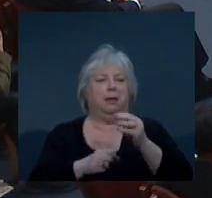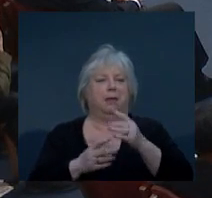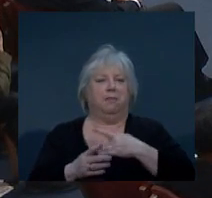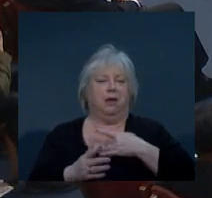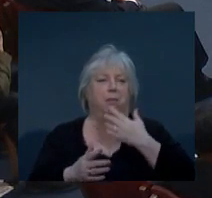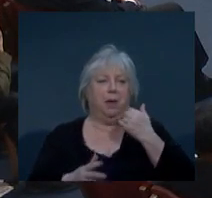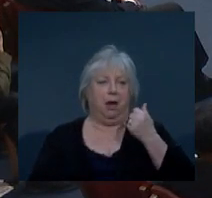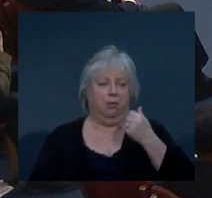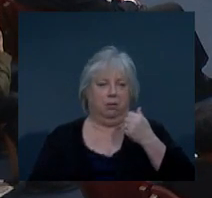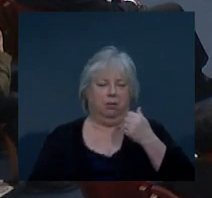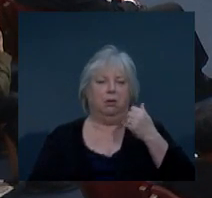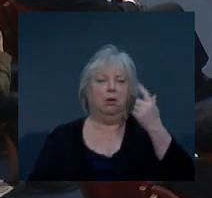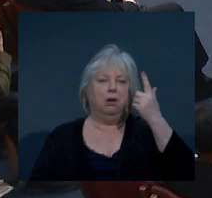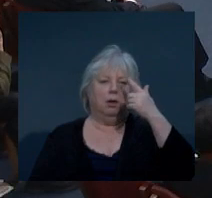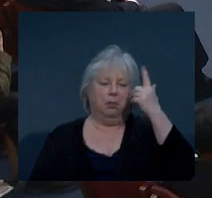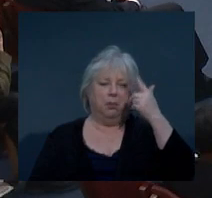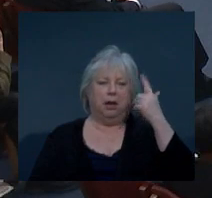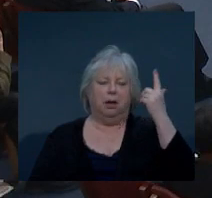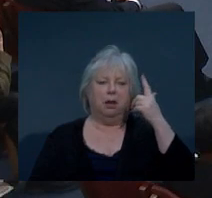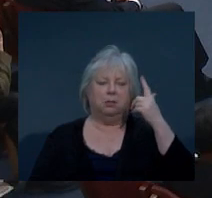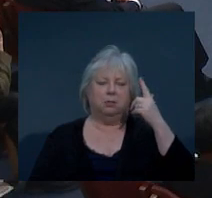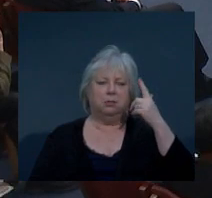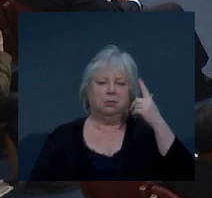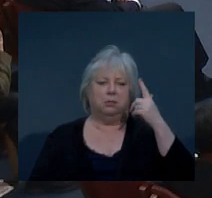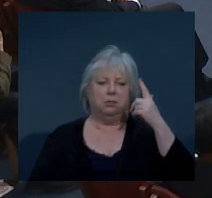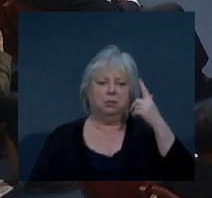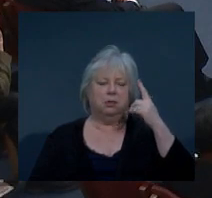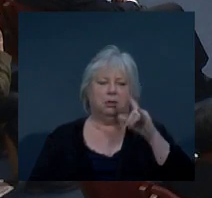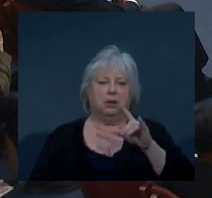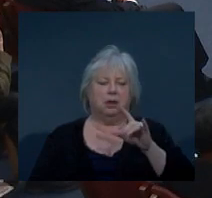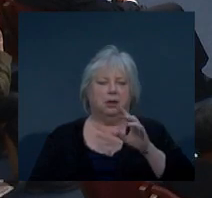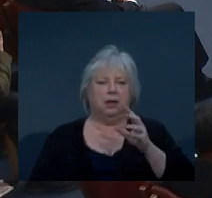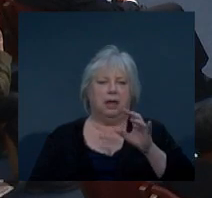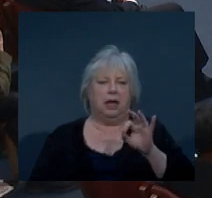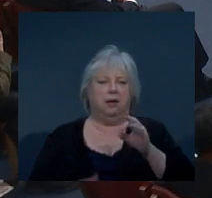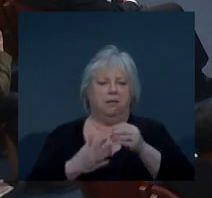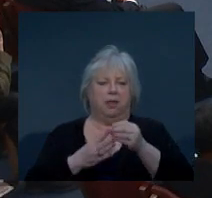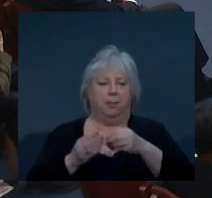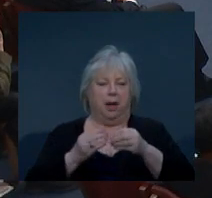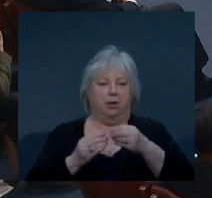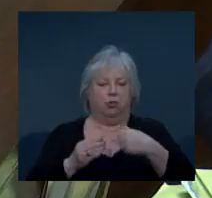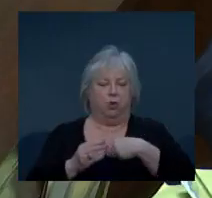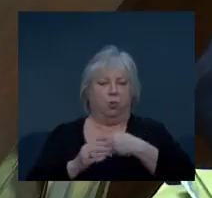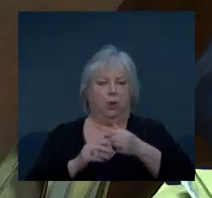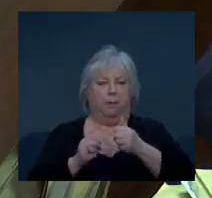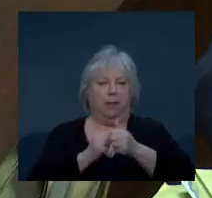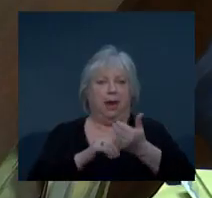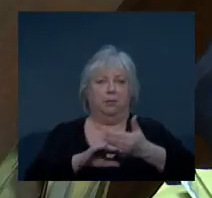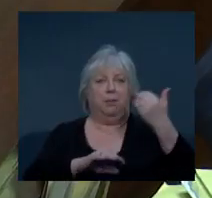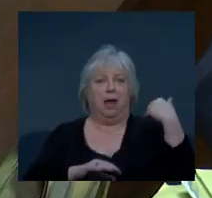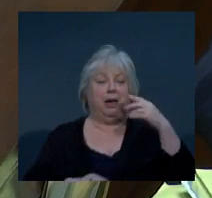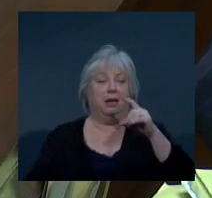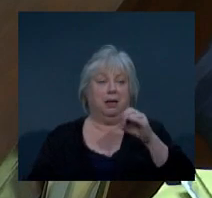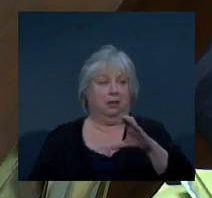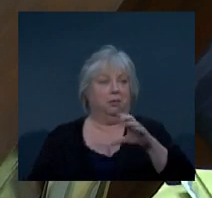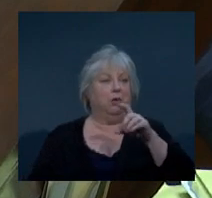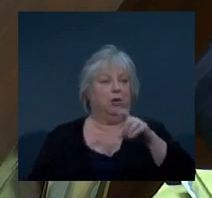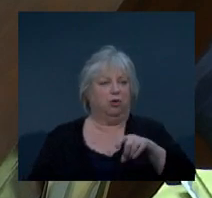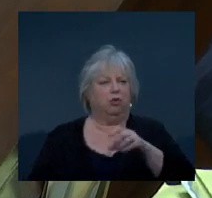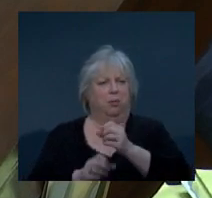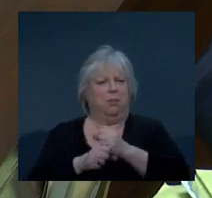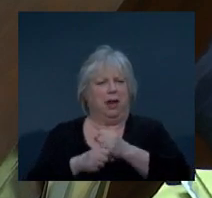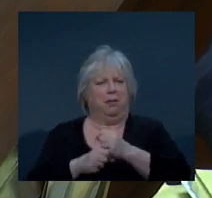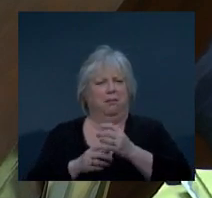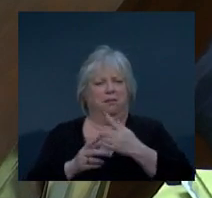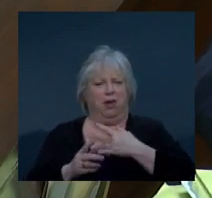better, because if the budget we passed in December should have made them feel worse, it